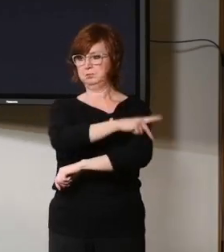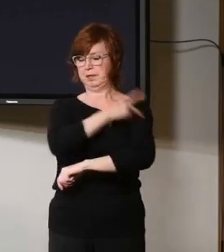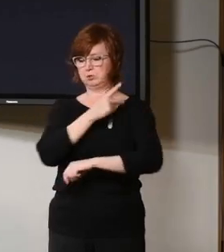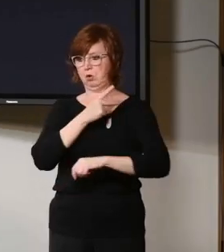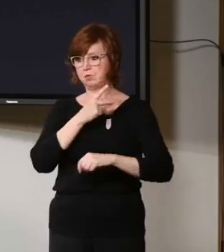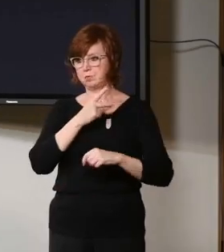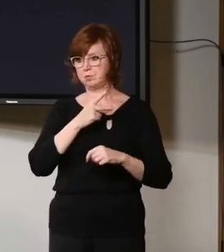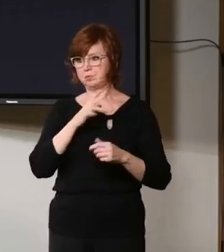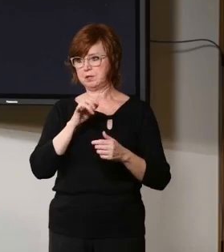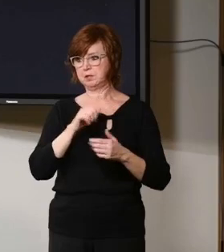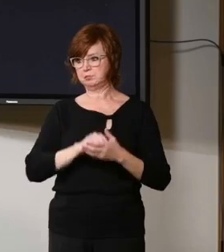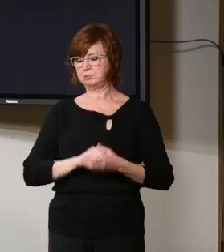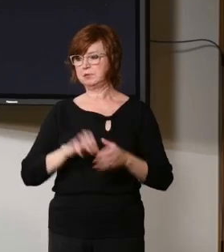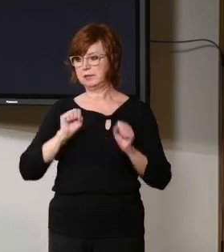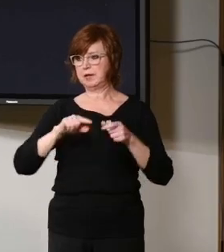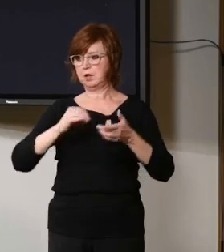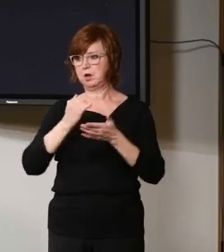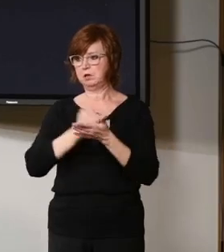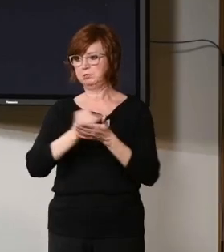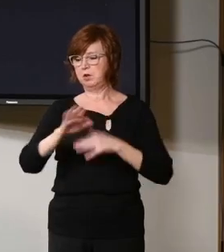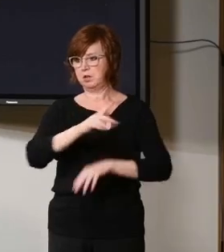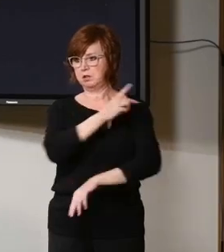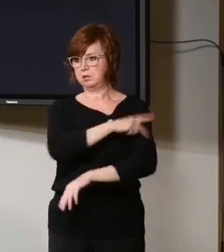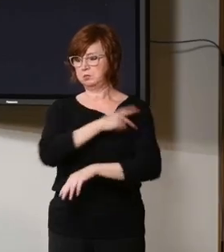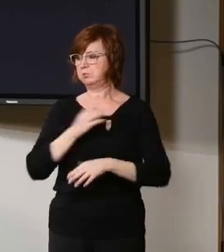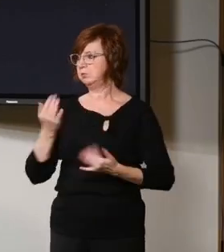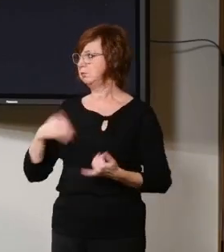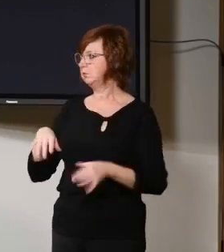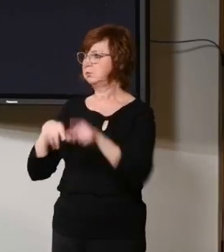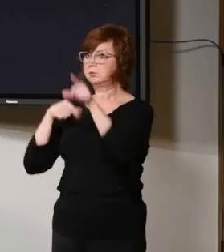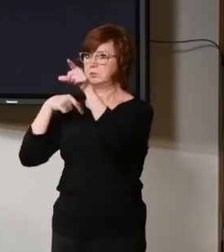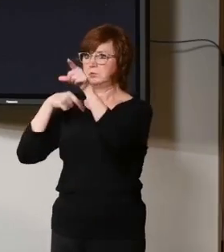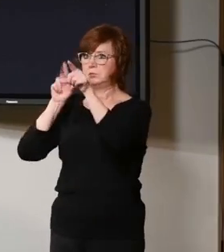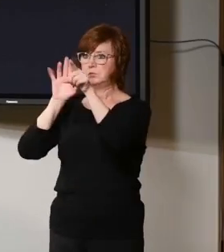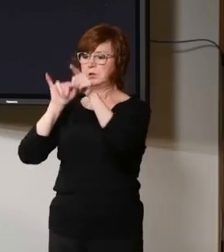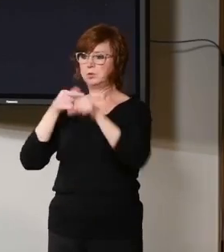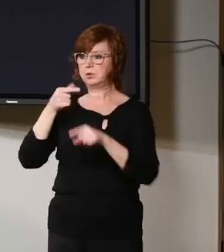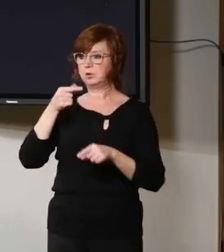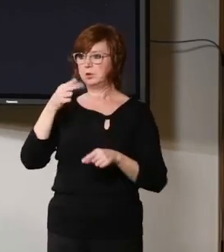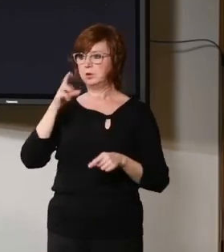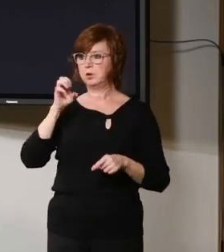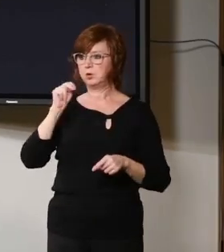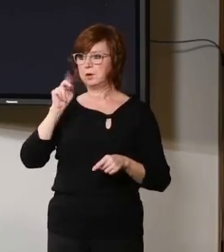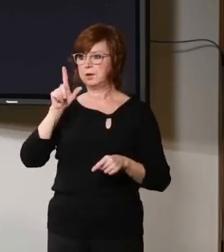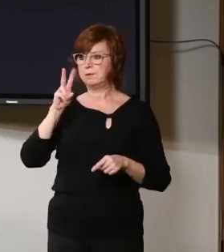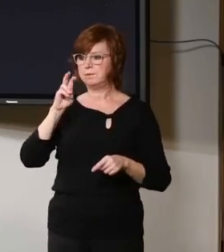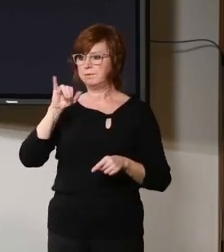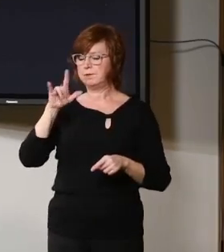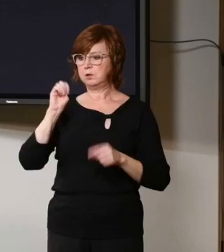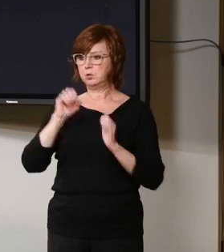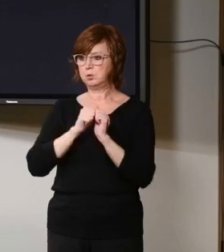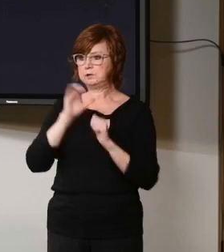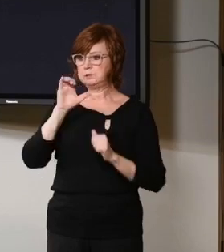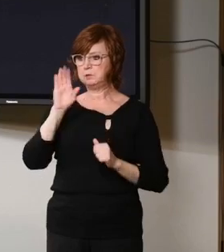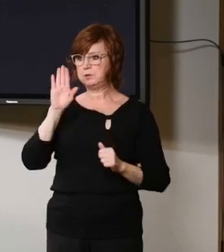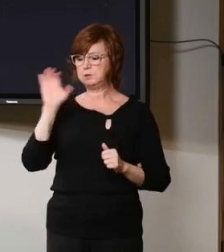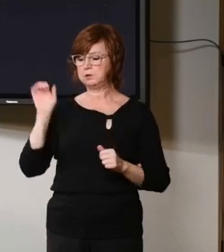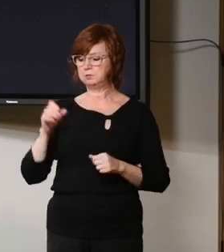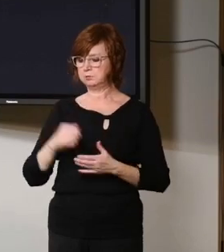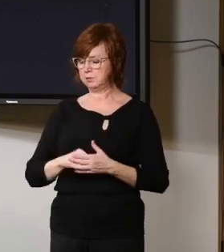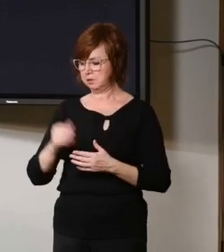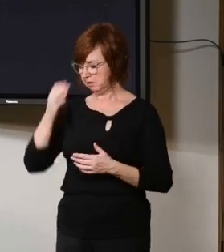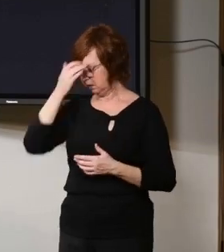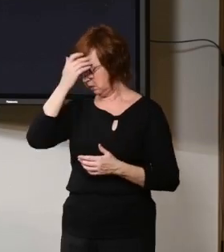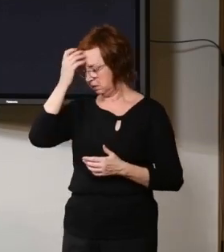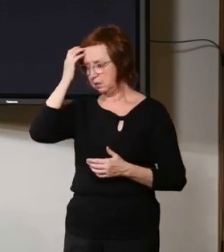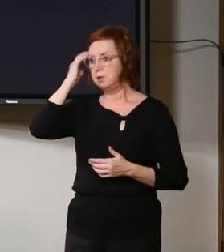from the phone line, operator. We have Guy Quinville with CBC. Yeah, hi. So just a couple hours ago, the Ministry of Justice